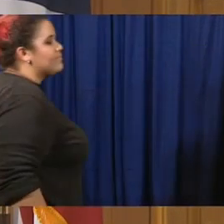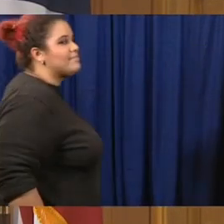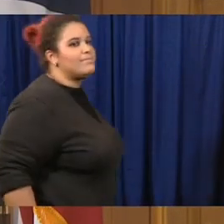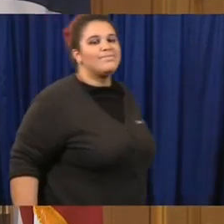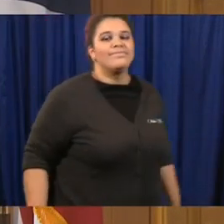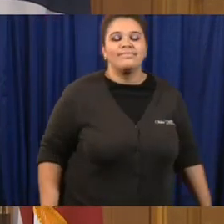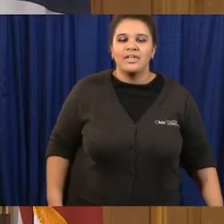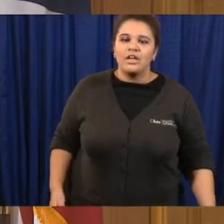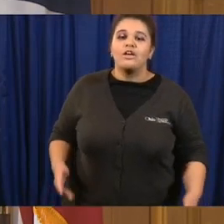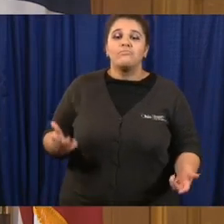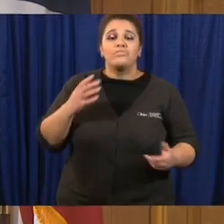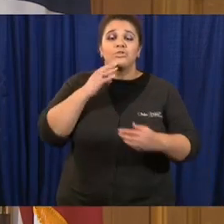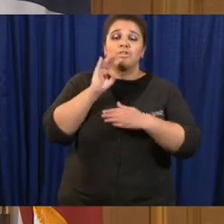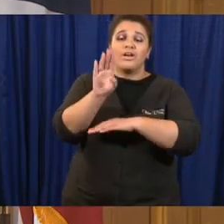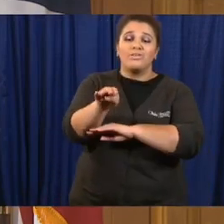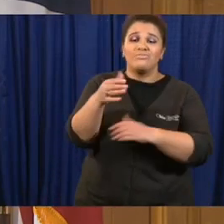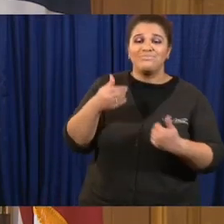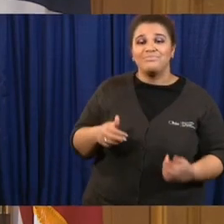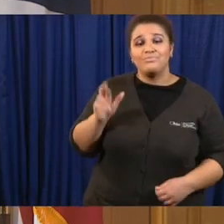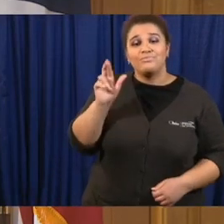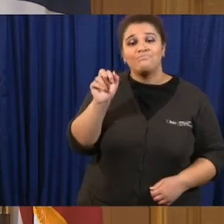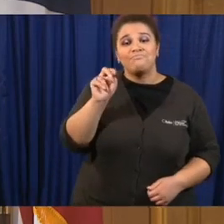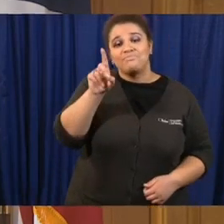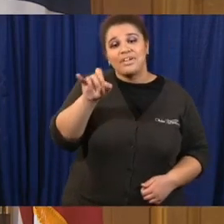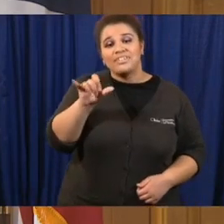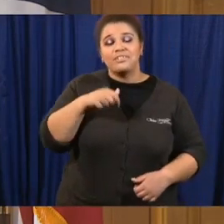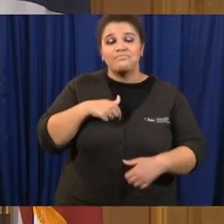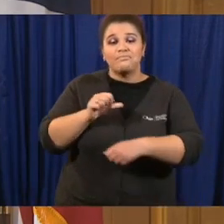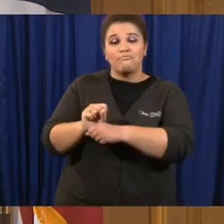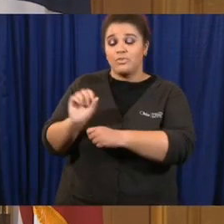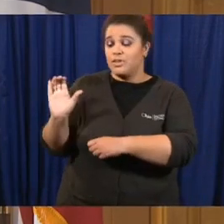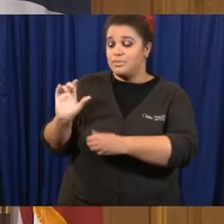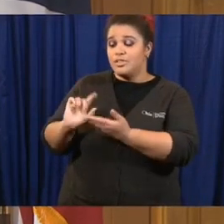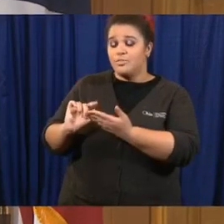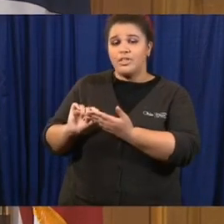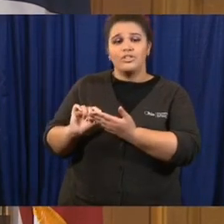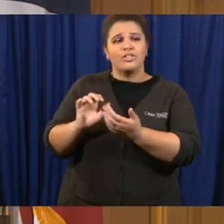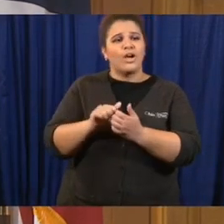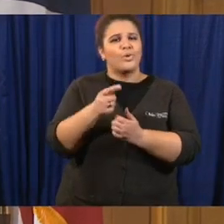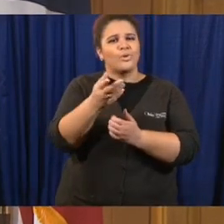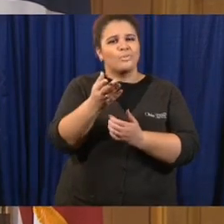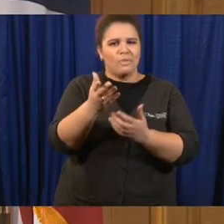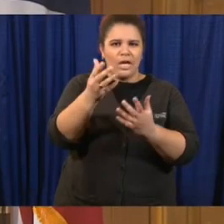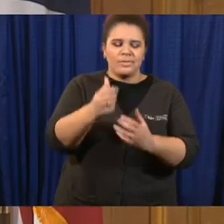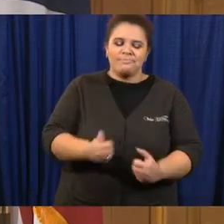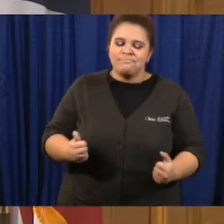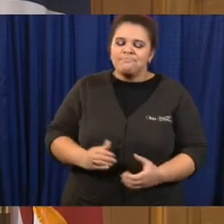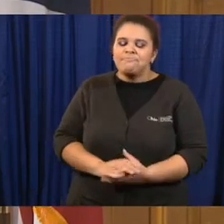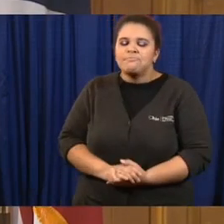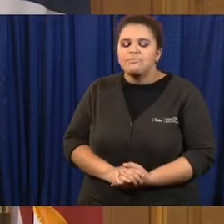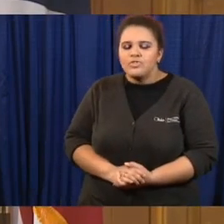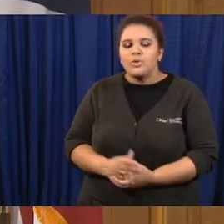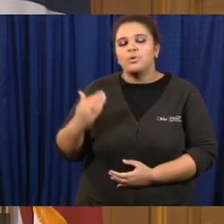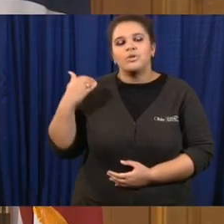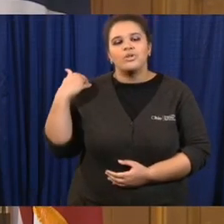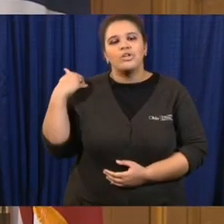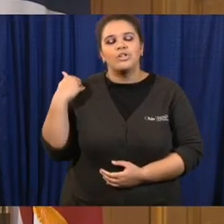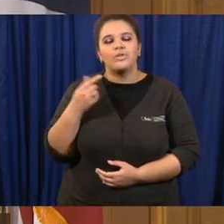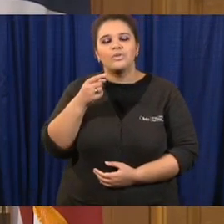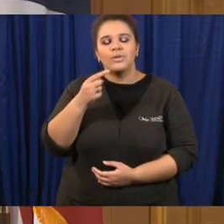it will, like a lot of other things, it will cause more of a re-examination of this issue. So I think you're absolutely